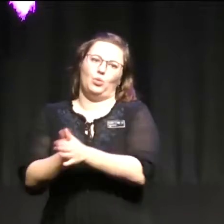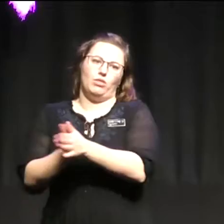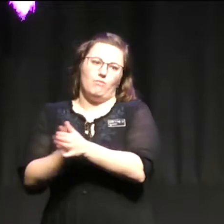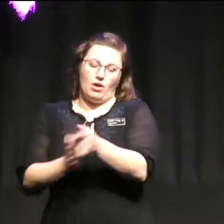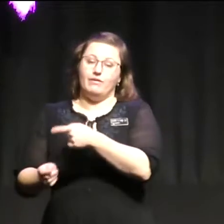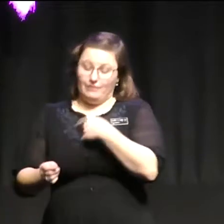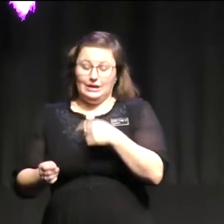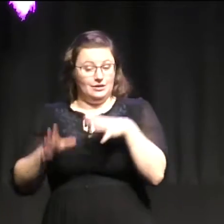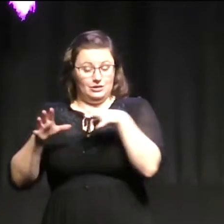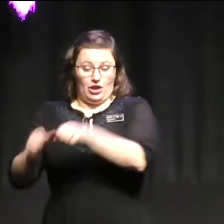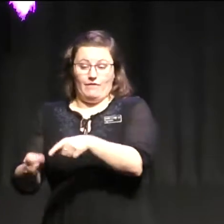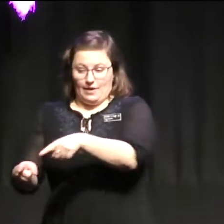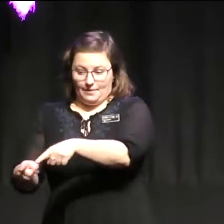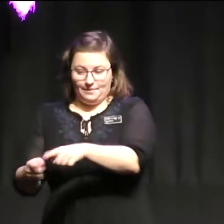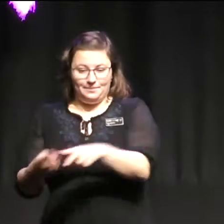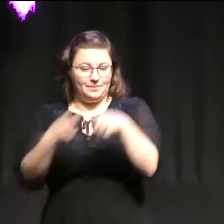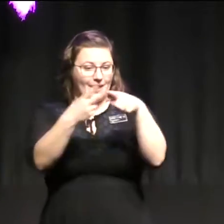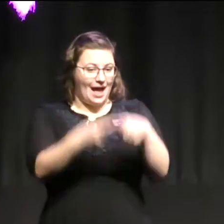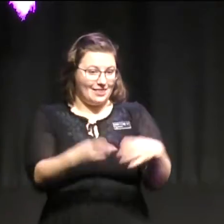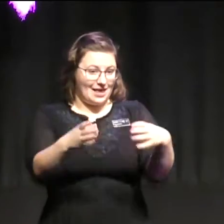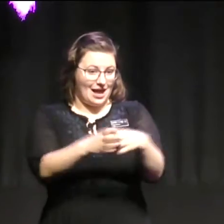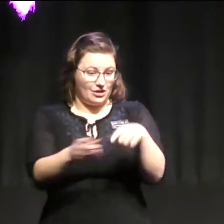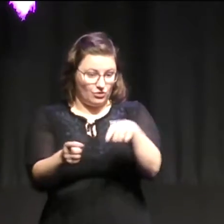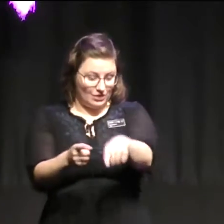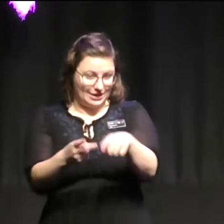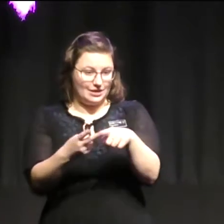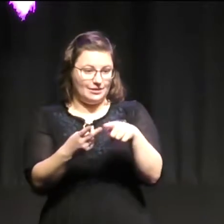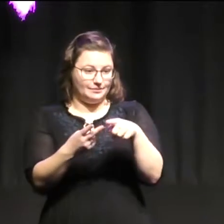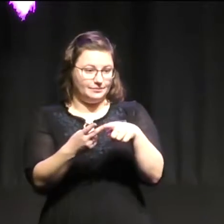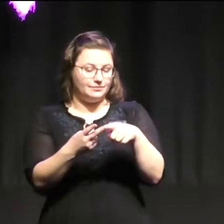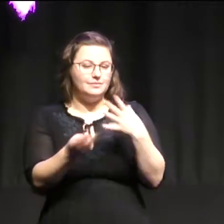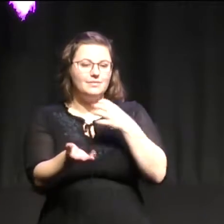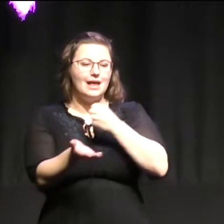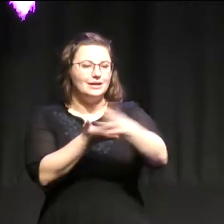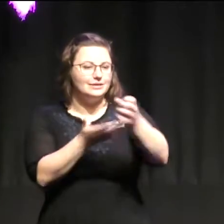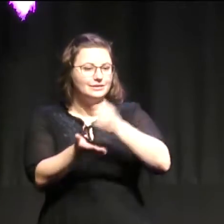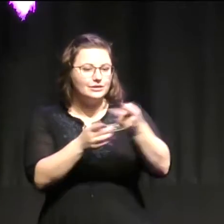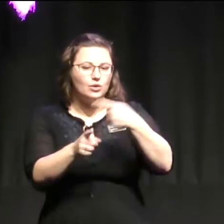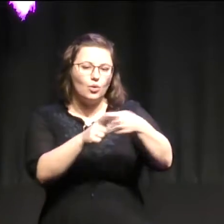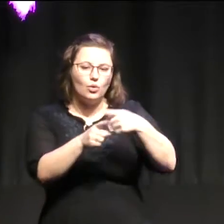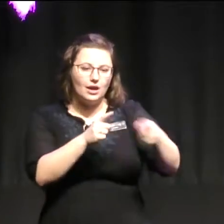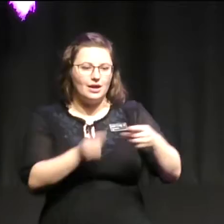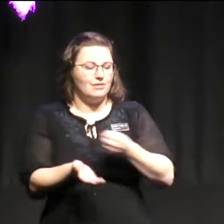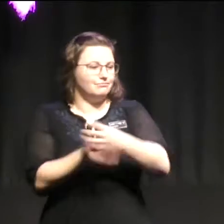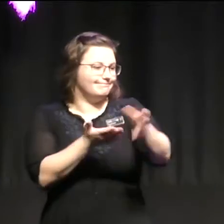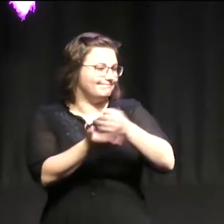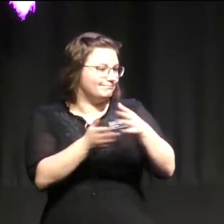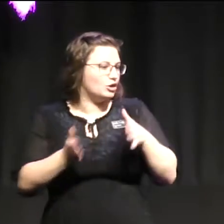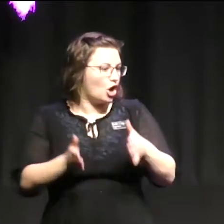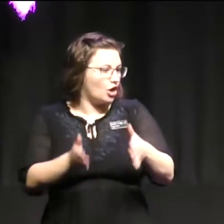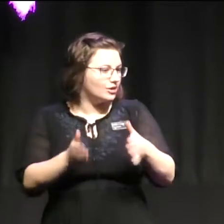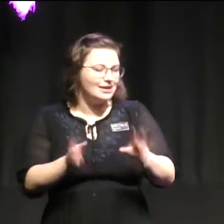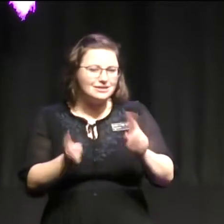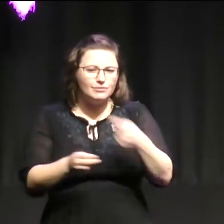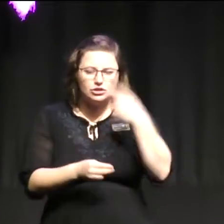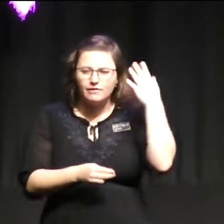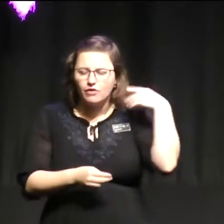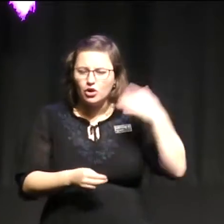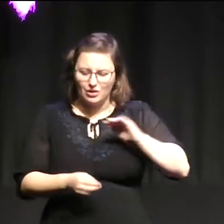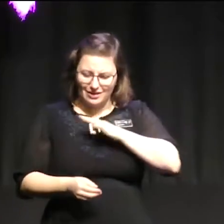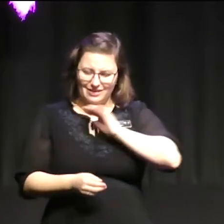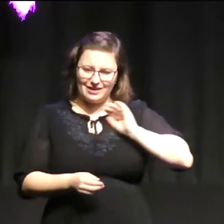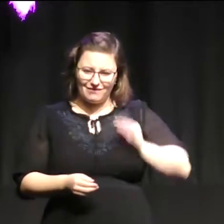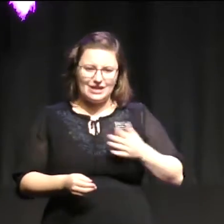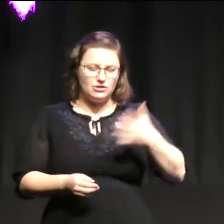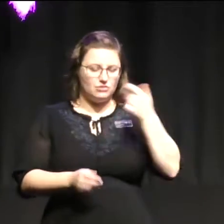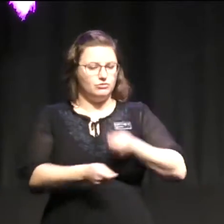has taken over. The second major category is of vendors and hawkers. So as I was talking about, women who earn